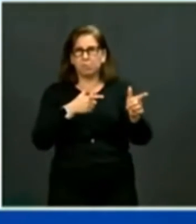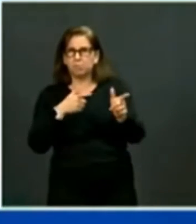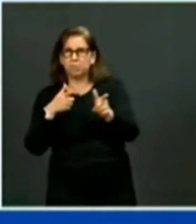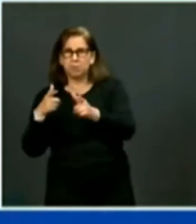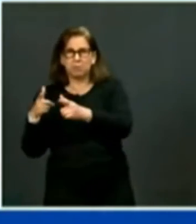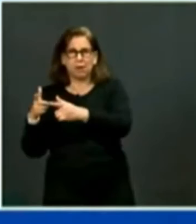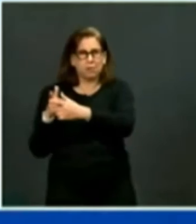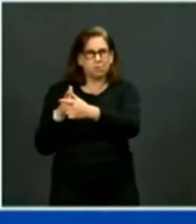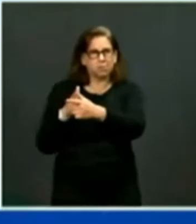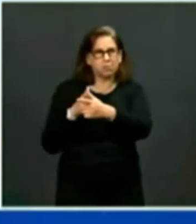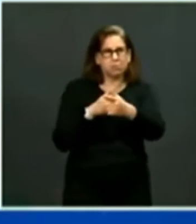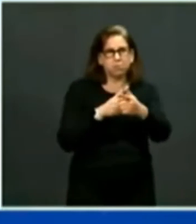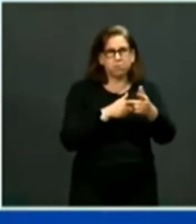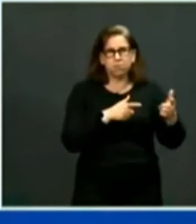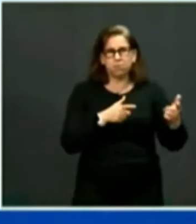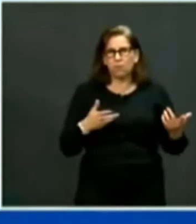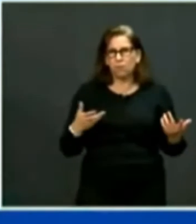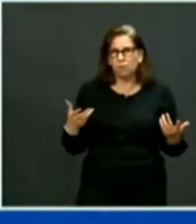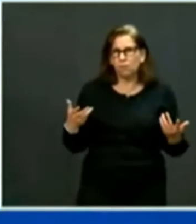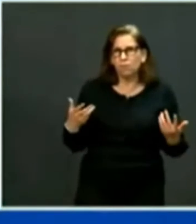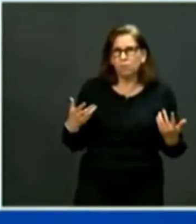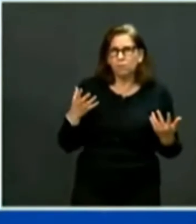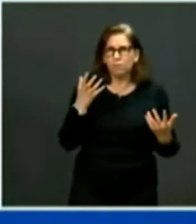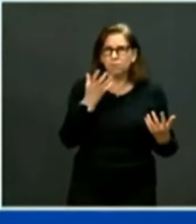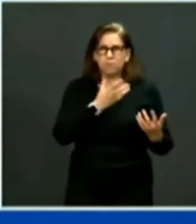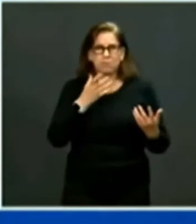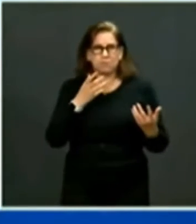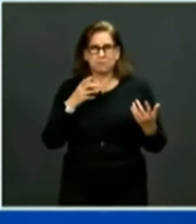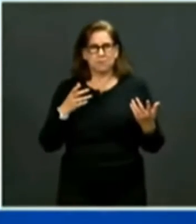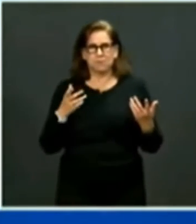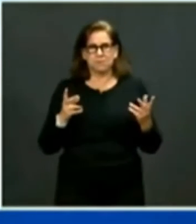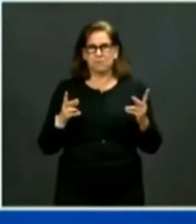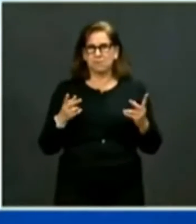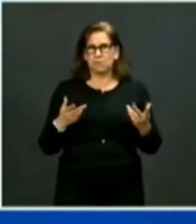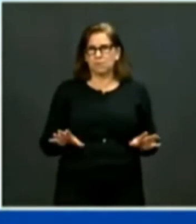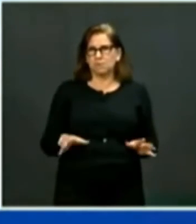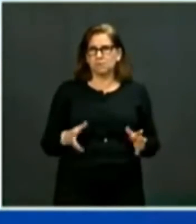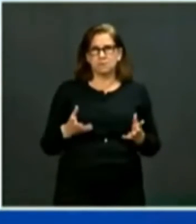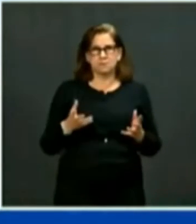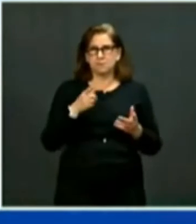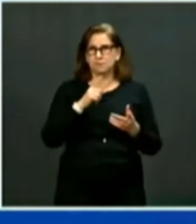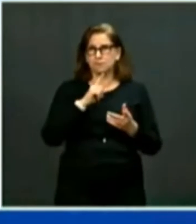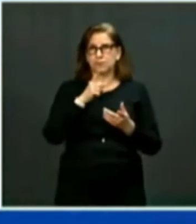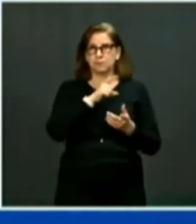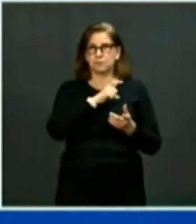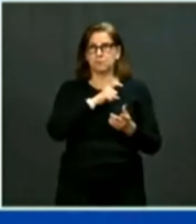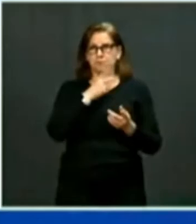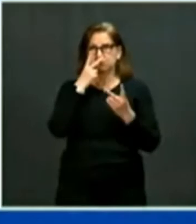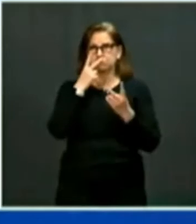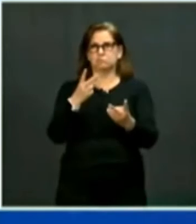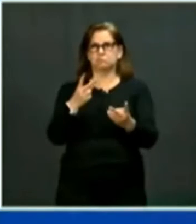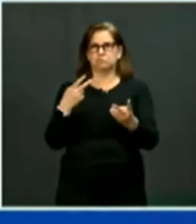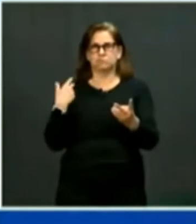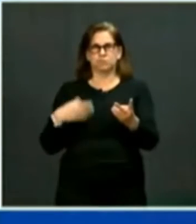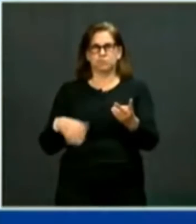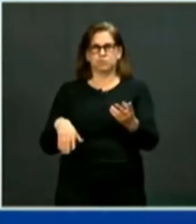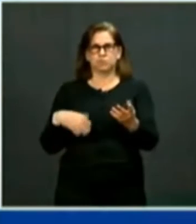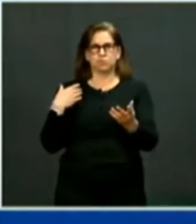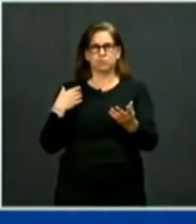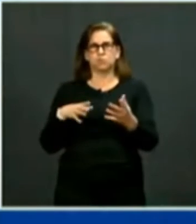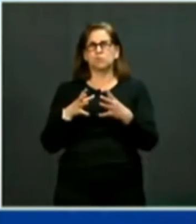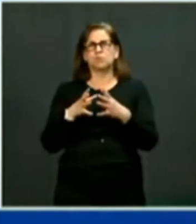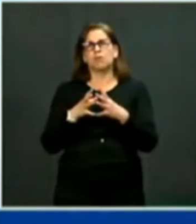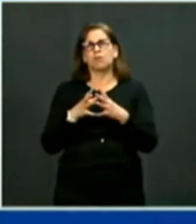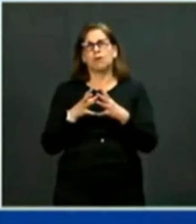Nobody needs that. Nobody needs that. I do. That sounds like fun. We got that done when I was a United States Senator. It